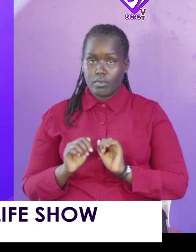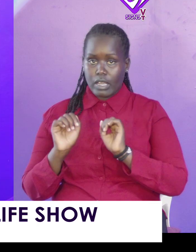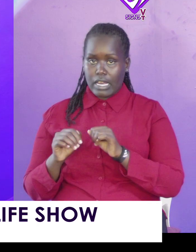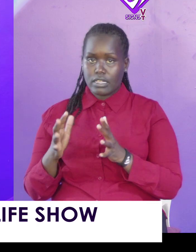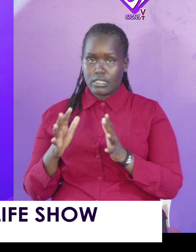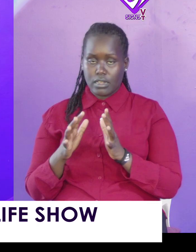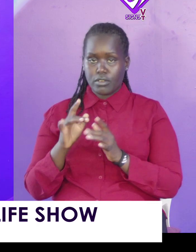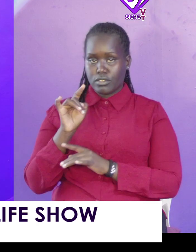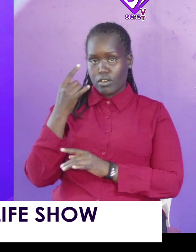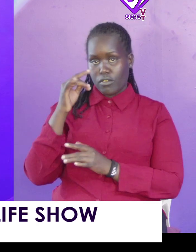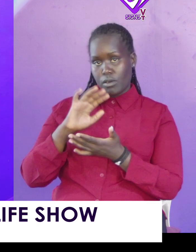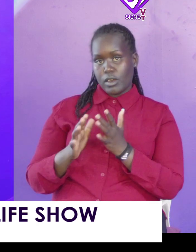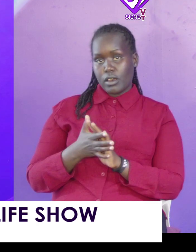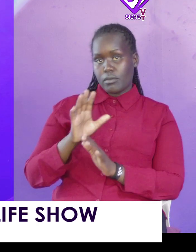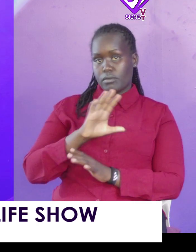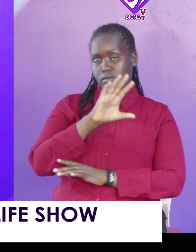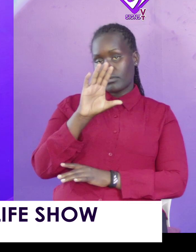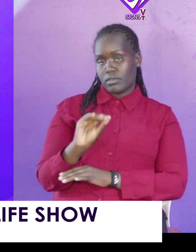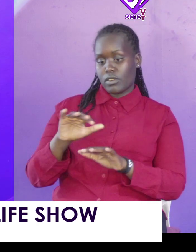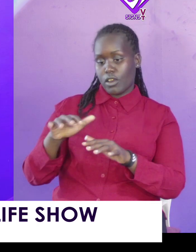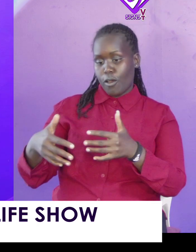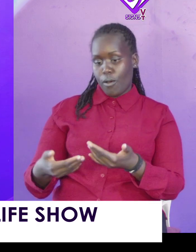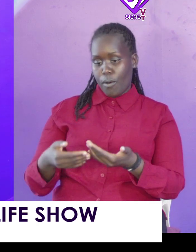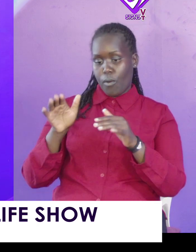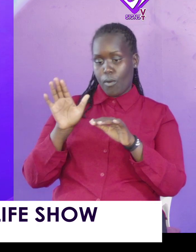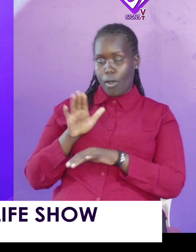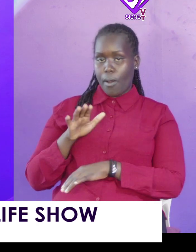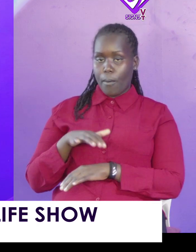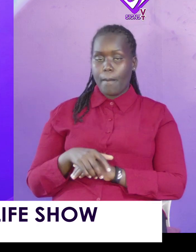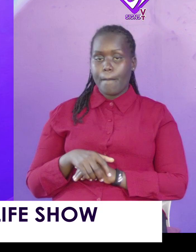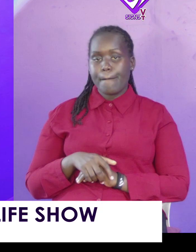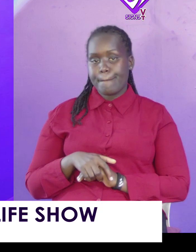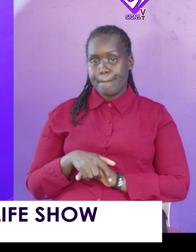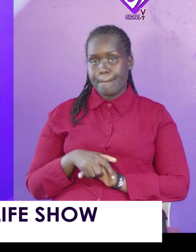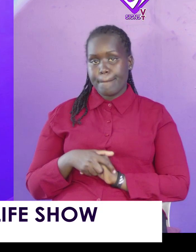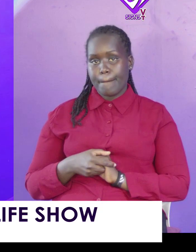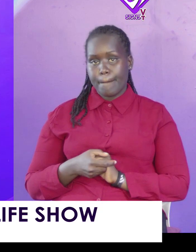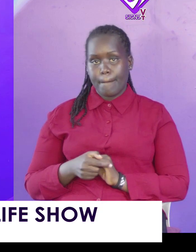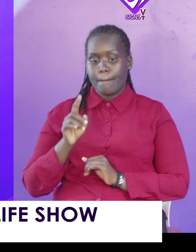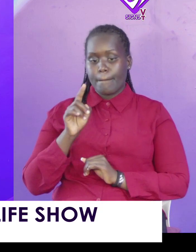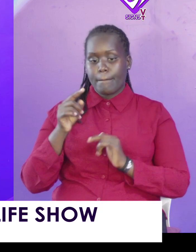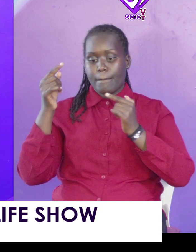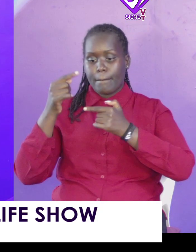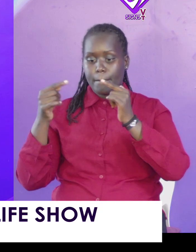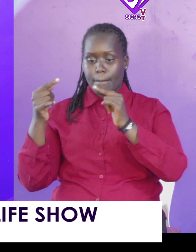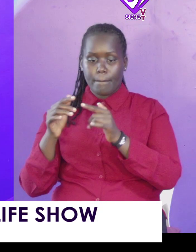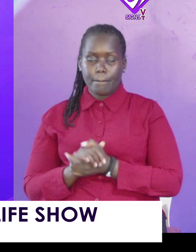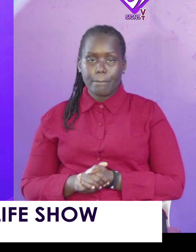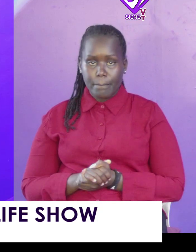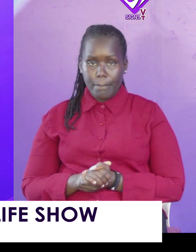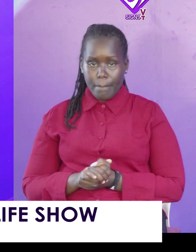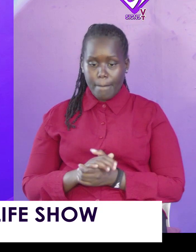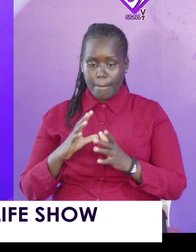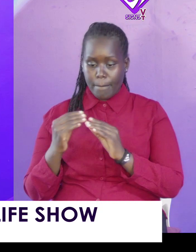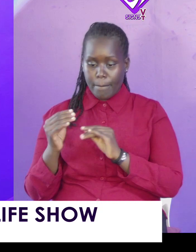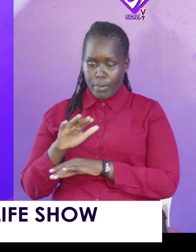African, or being a woman, or being who you are. You are excellent the way you are. So go to